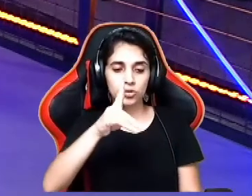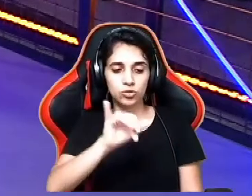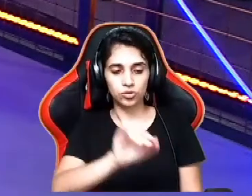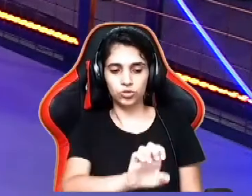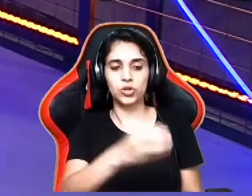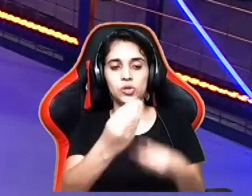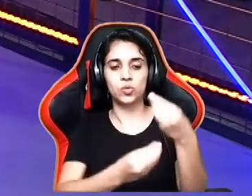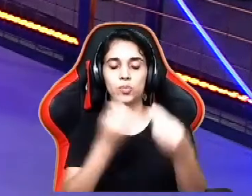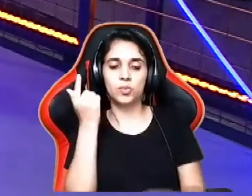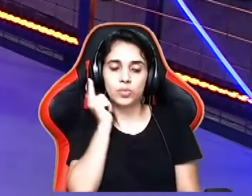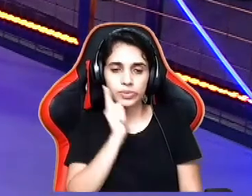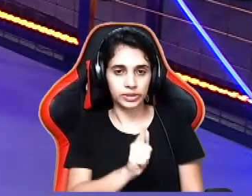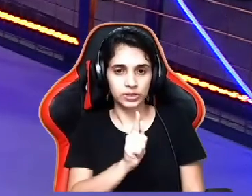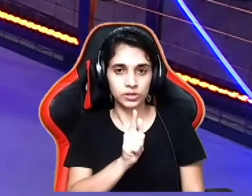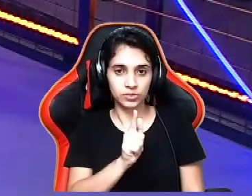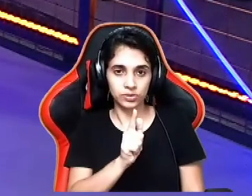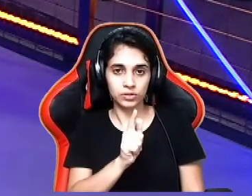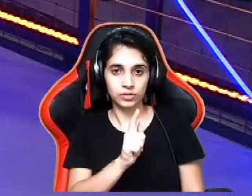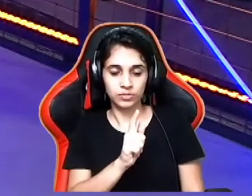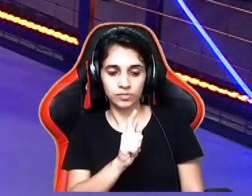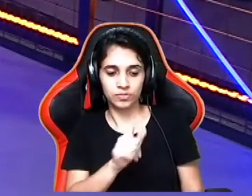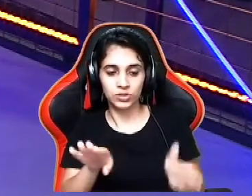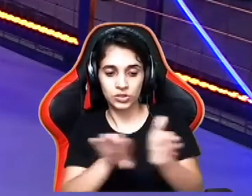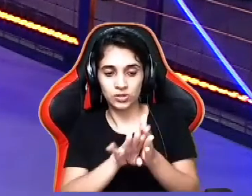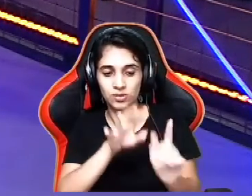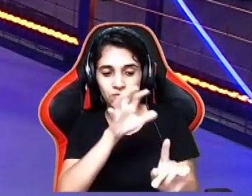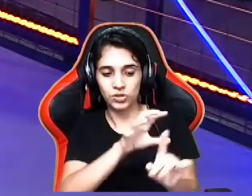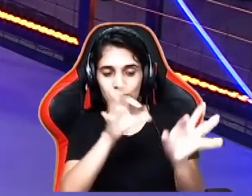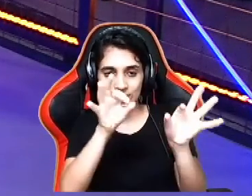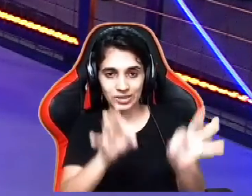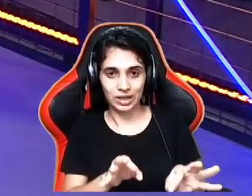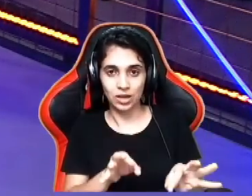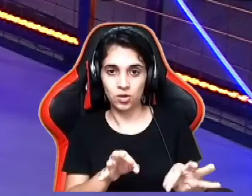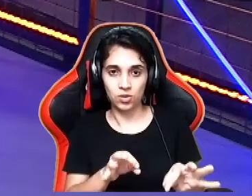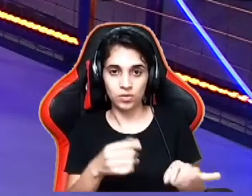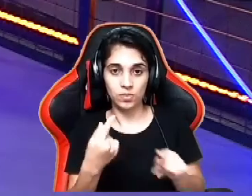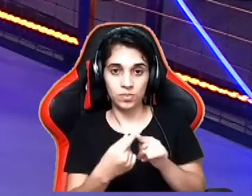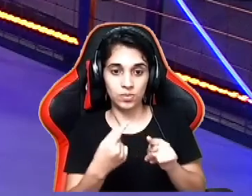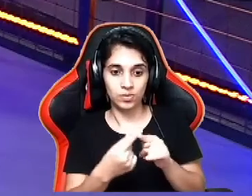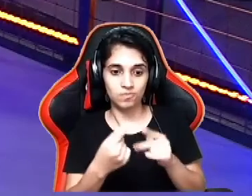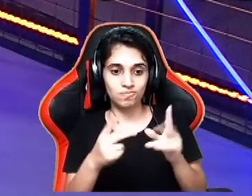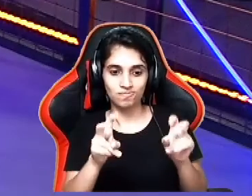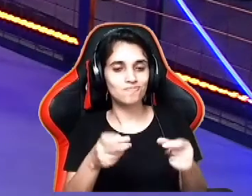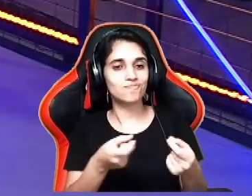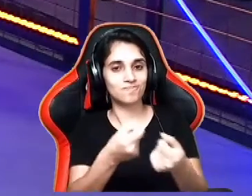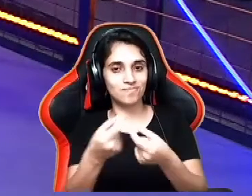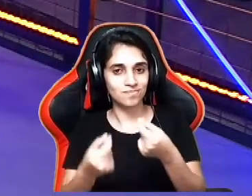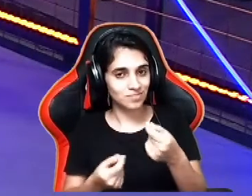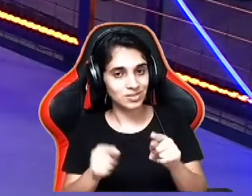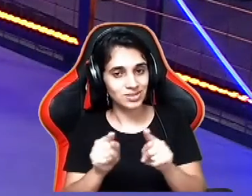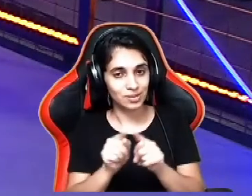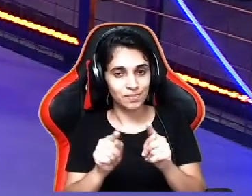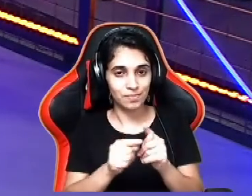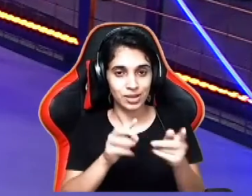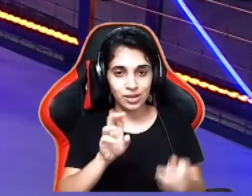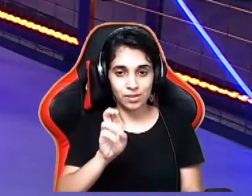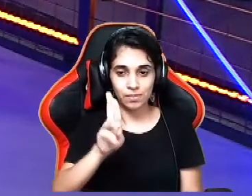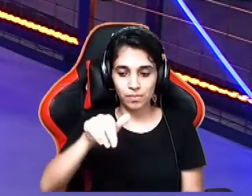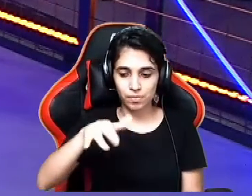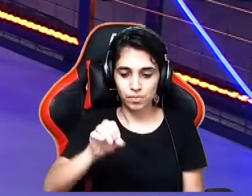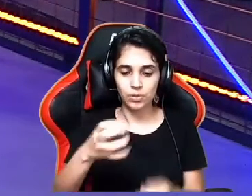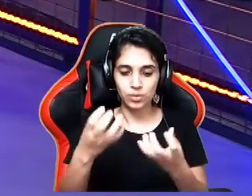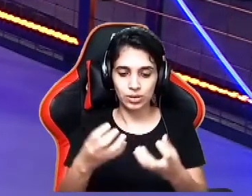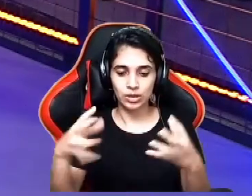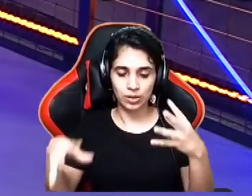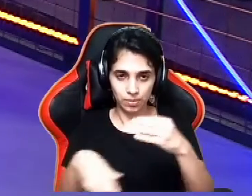advice to indie developers how they can come to influencers? What's this money issue like? And Bruno,